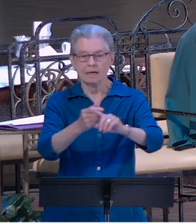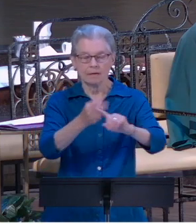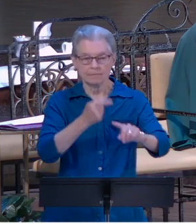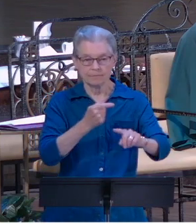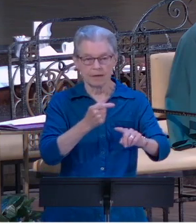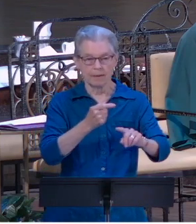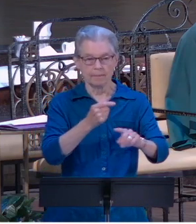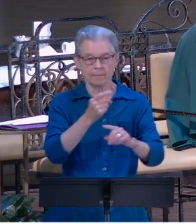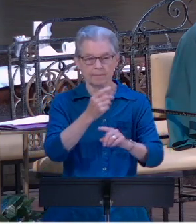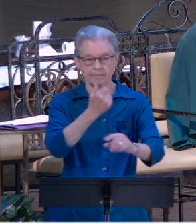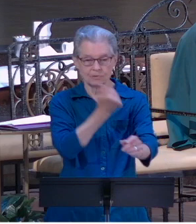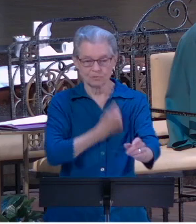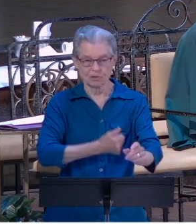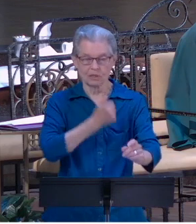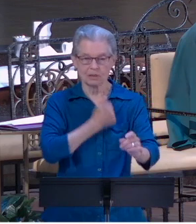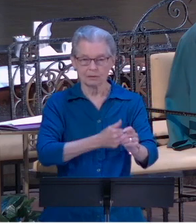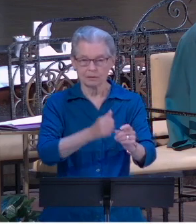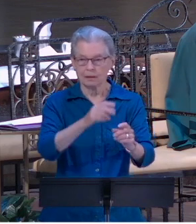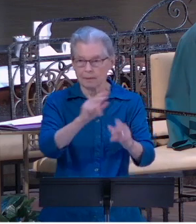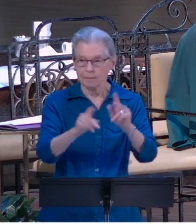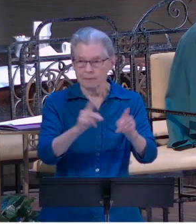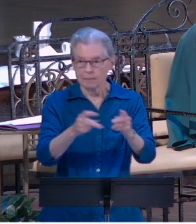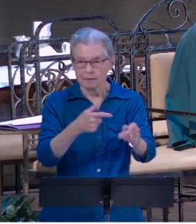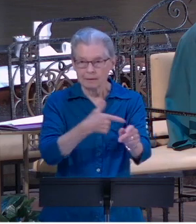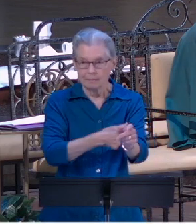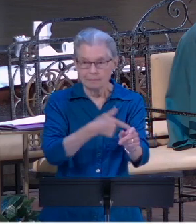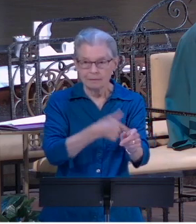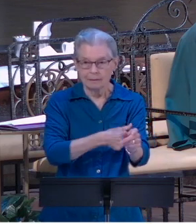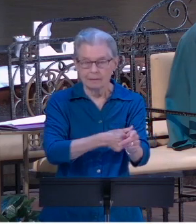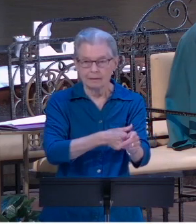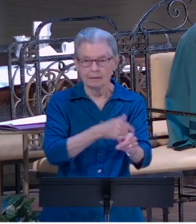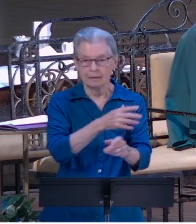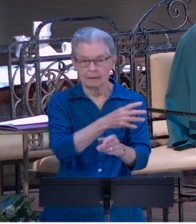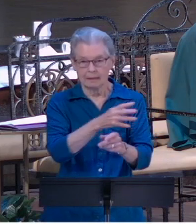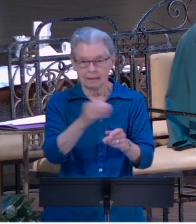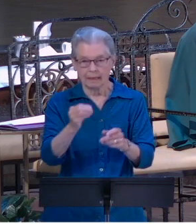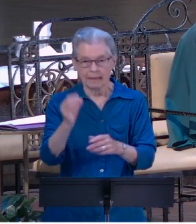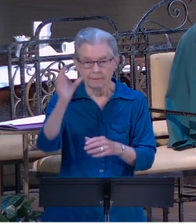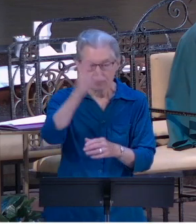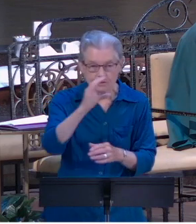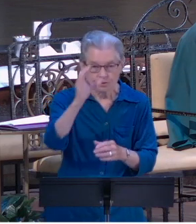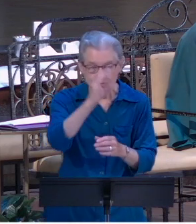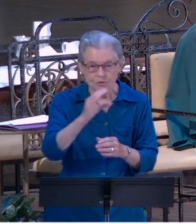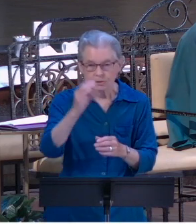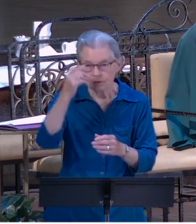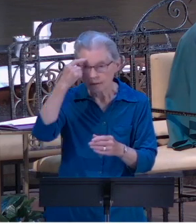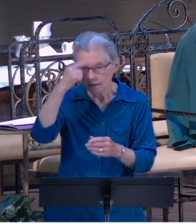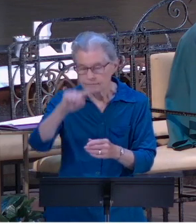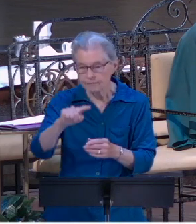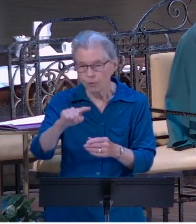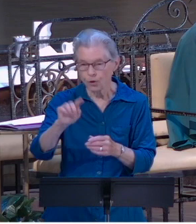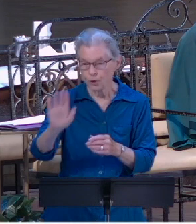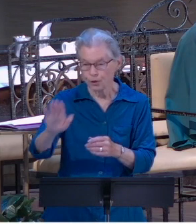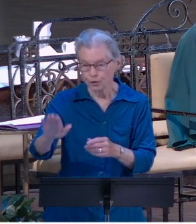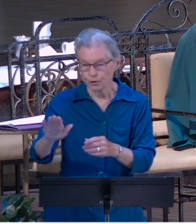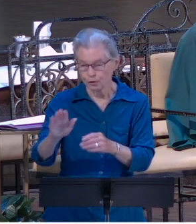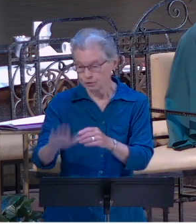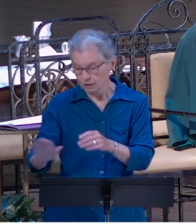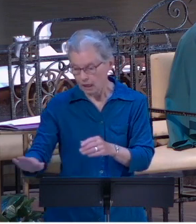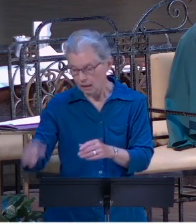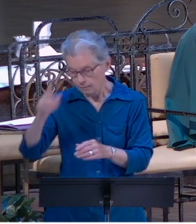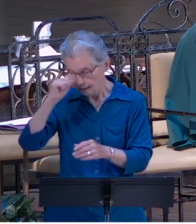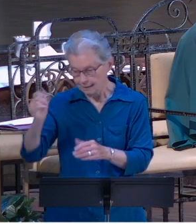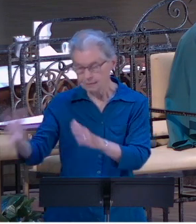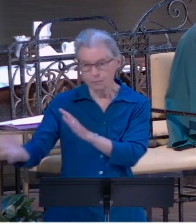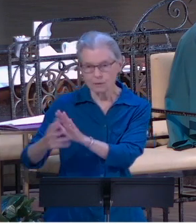cartel, fleeing violence, and searching for her kidnapped child.